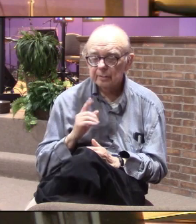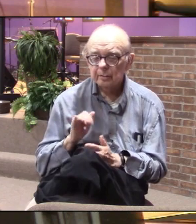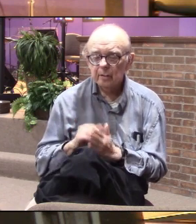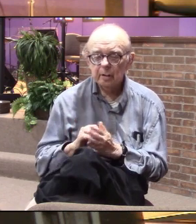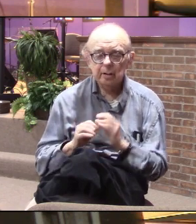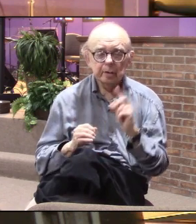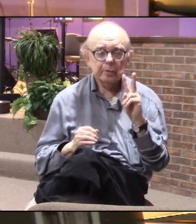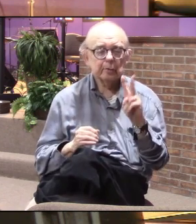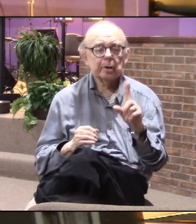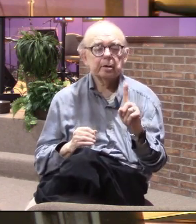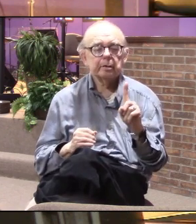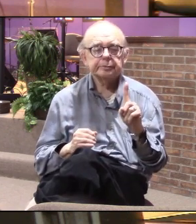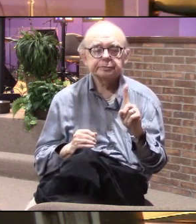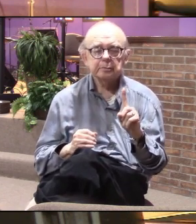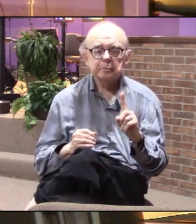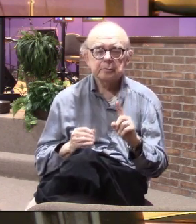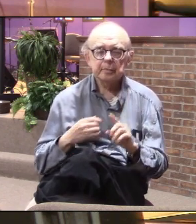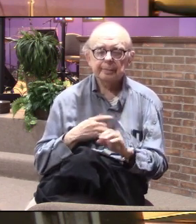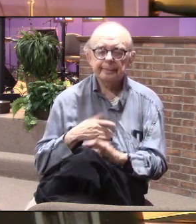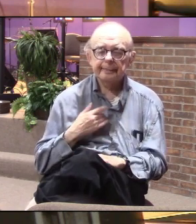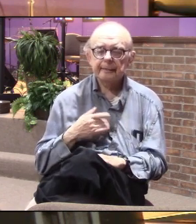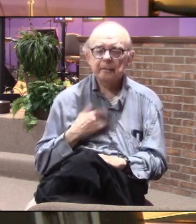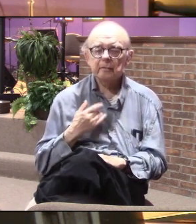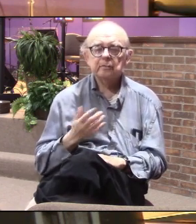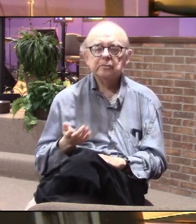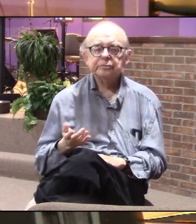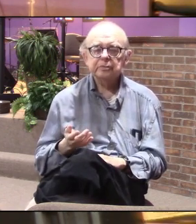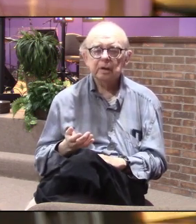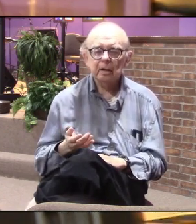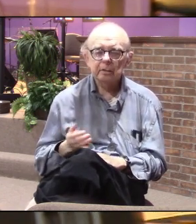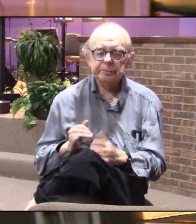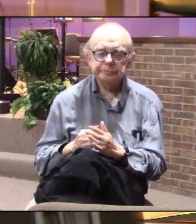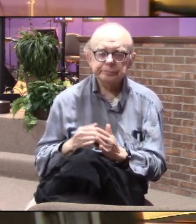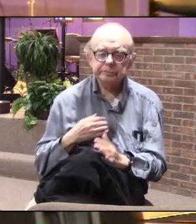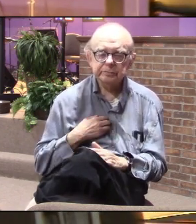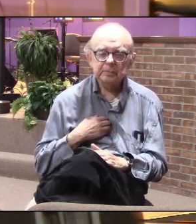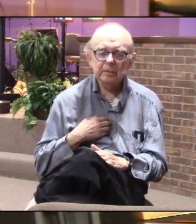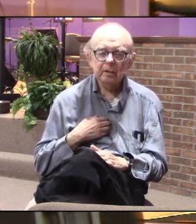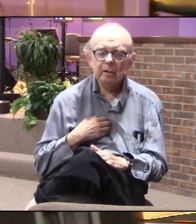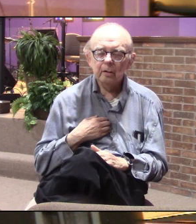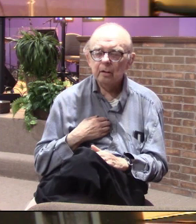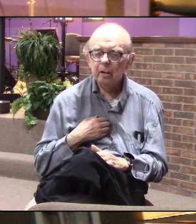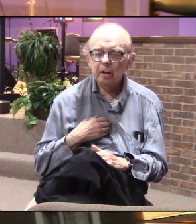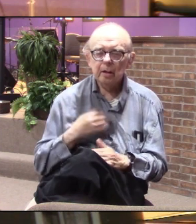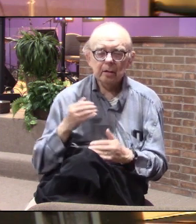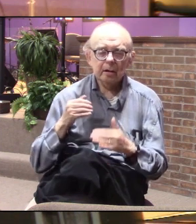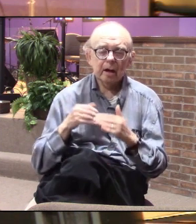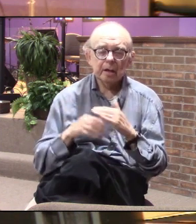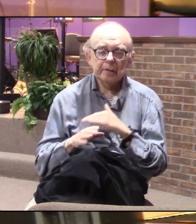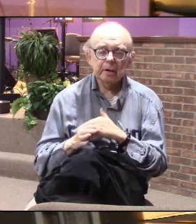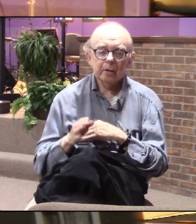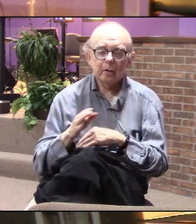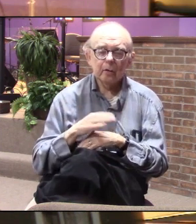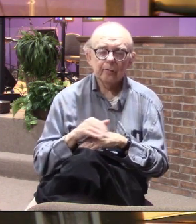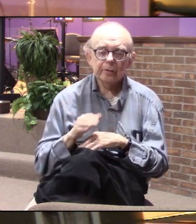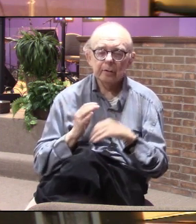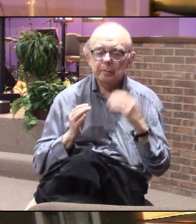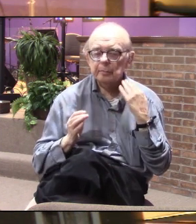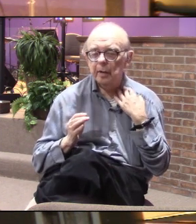Number one, I'm feeling that I'm in over my head.